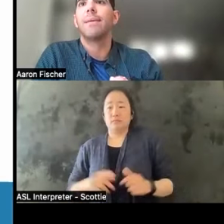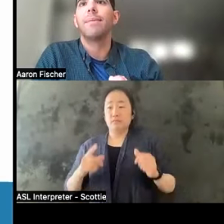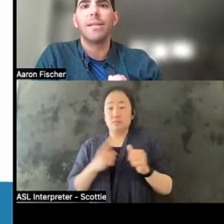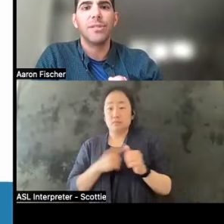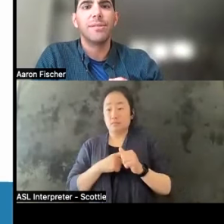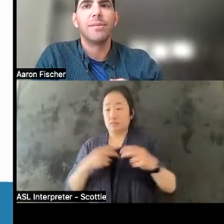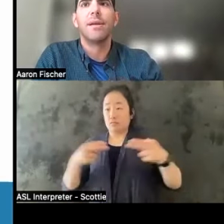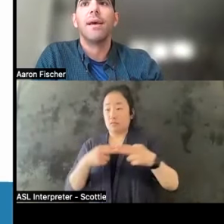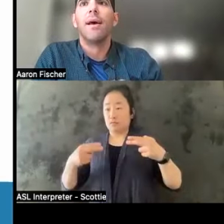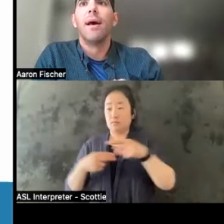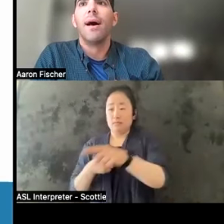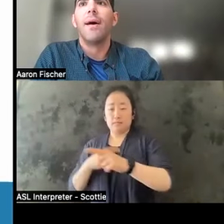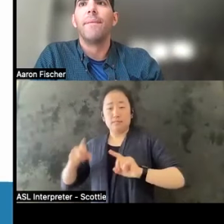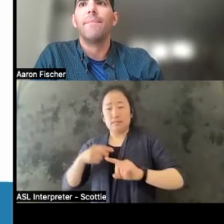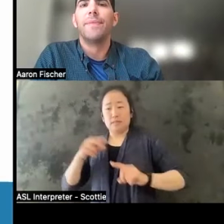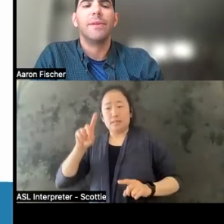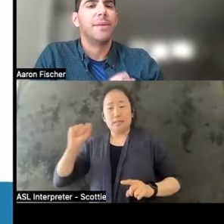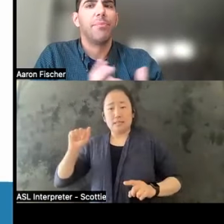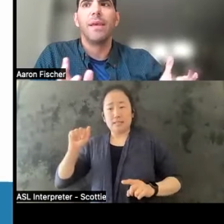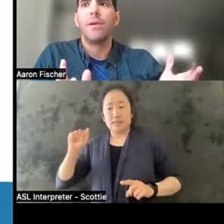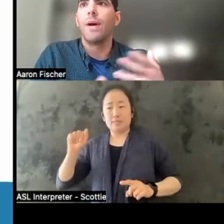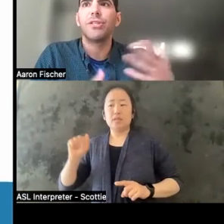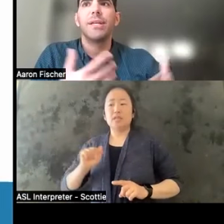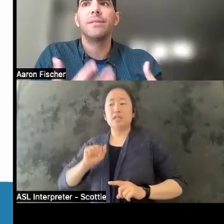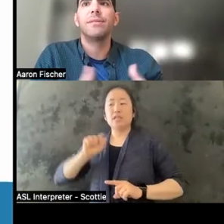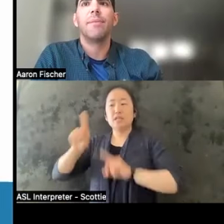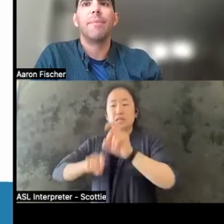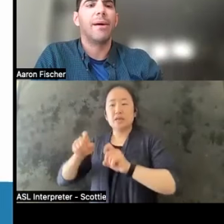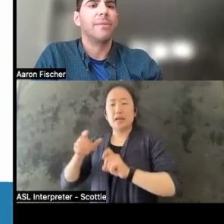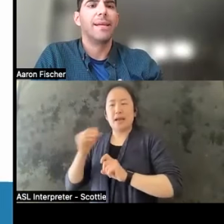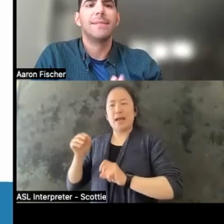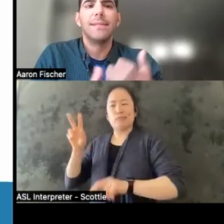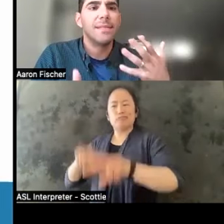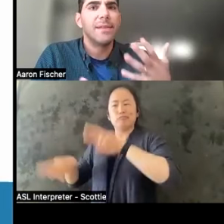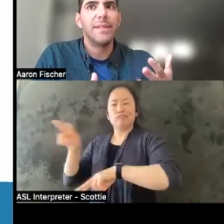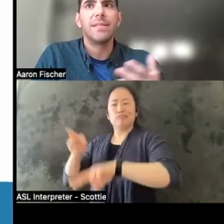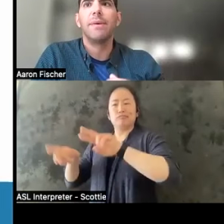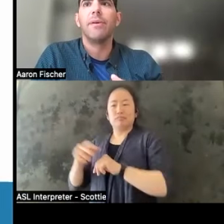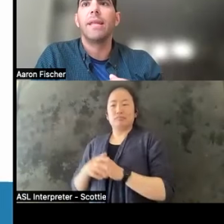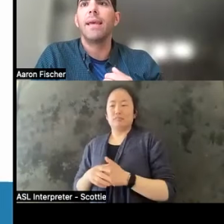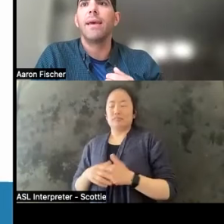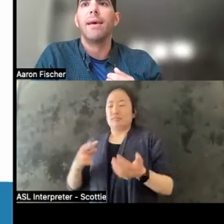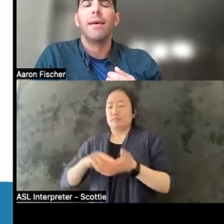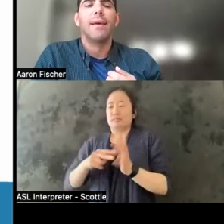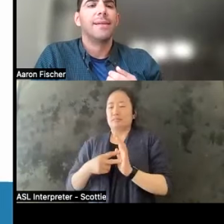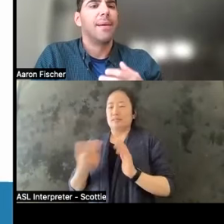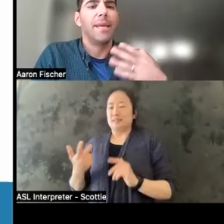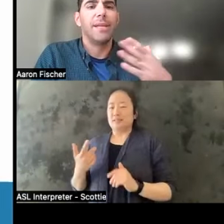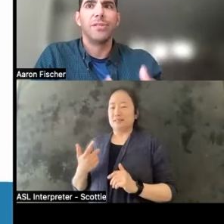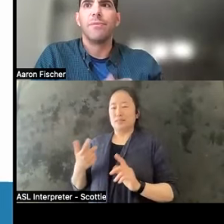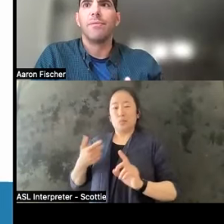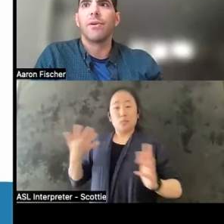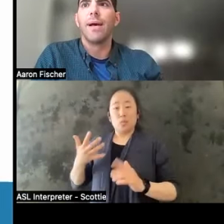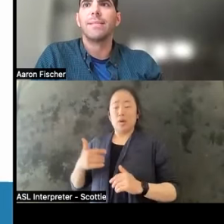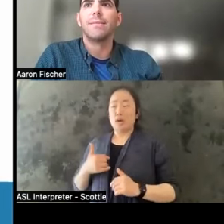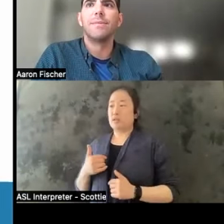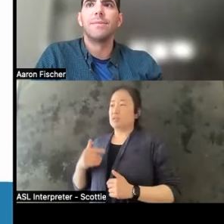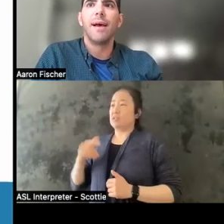inquiries and examinations. They're simply questions about the existence of a disability. Examinations